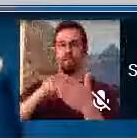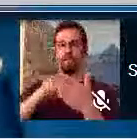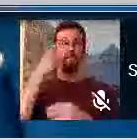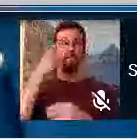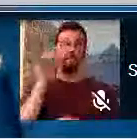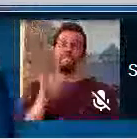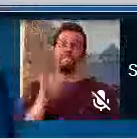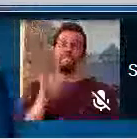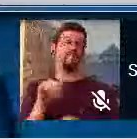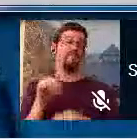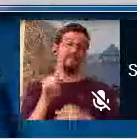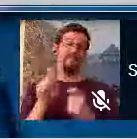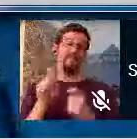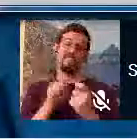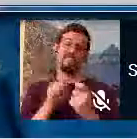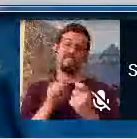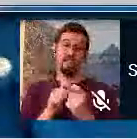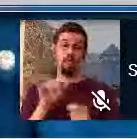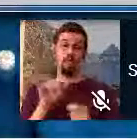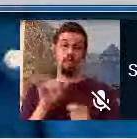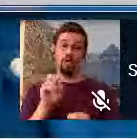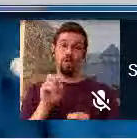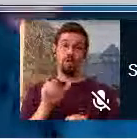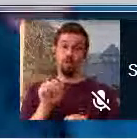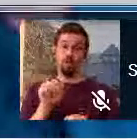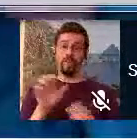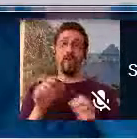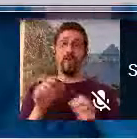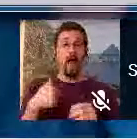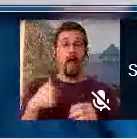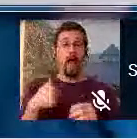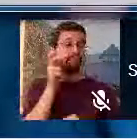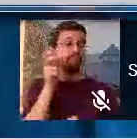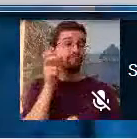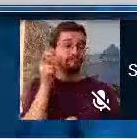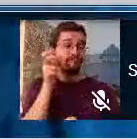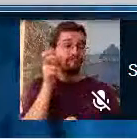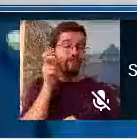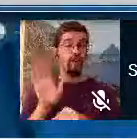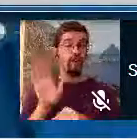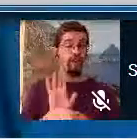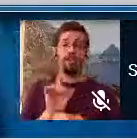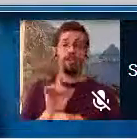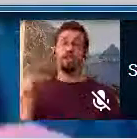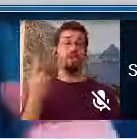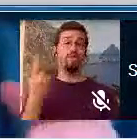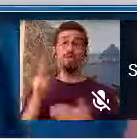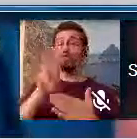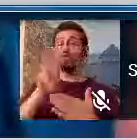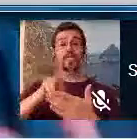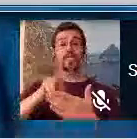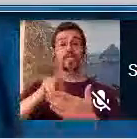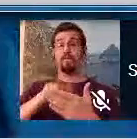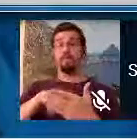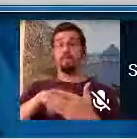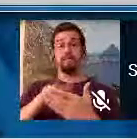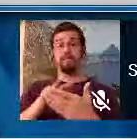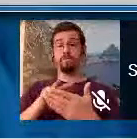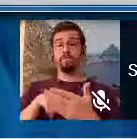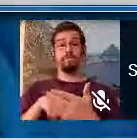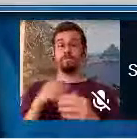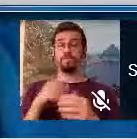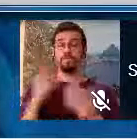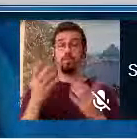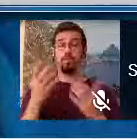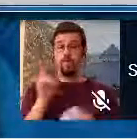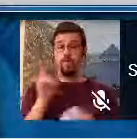actually listened to her video that we were just trying to show you, everybody, and she was just reading out loud from these very screens that we're looking at. So